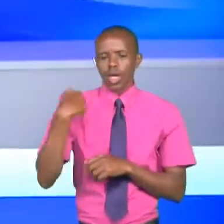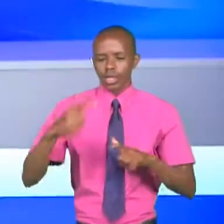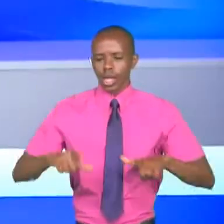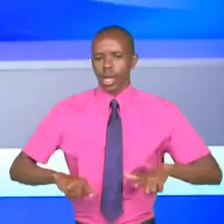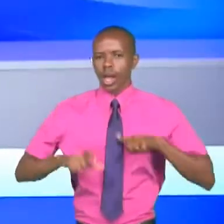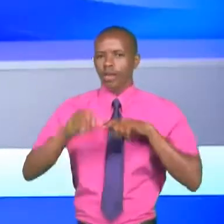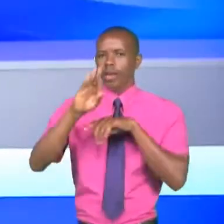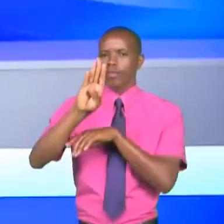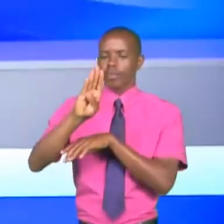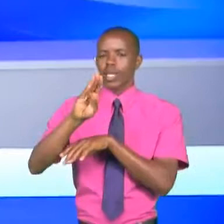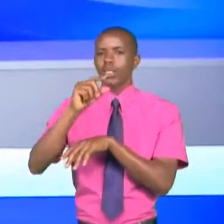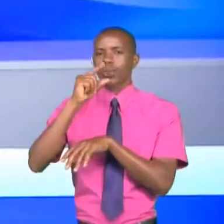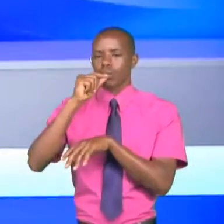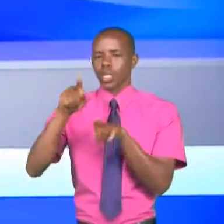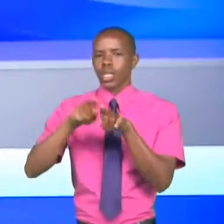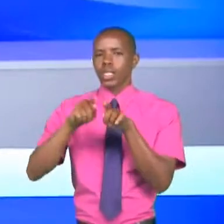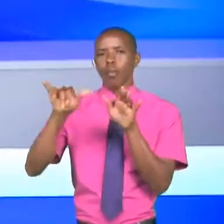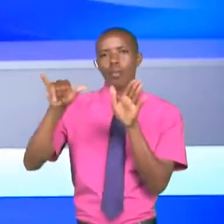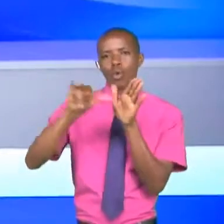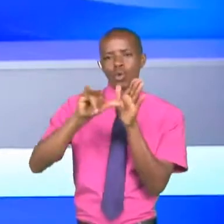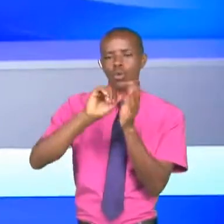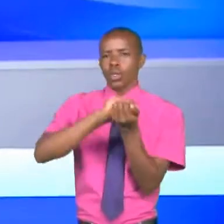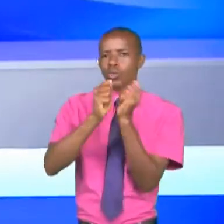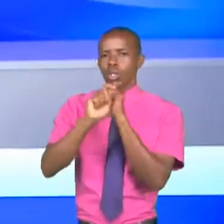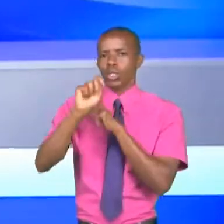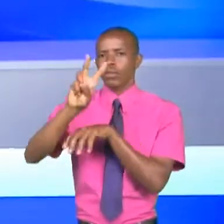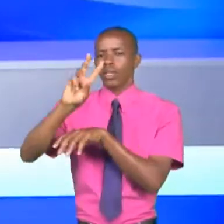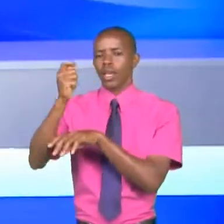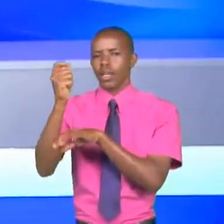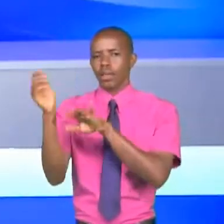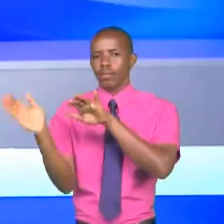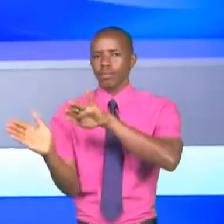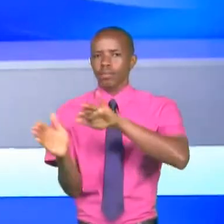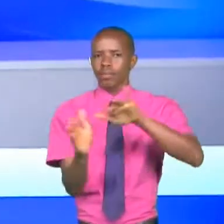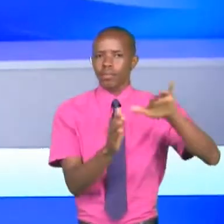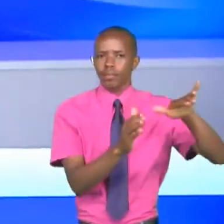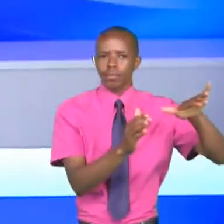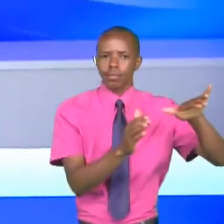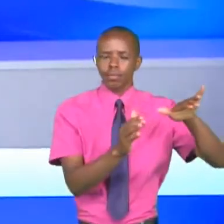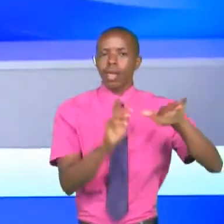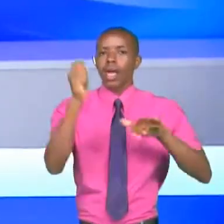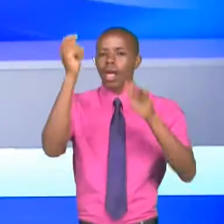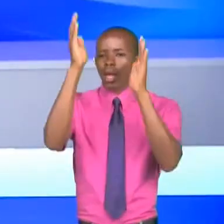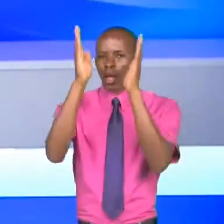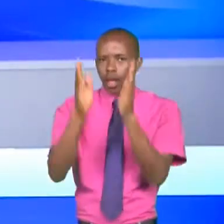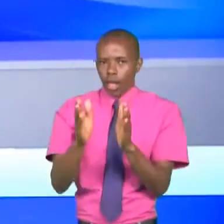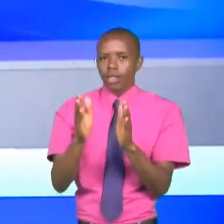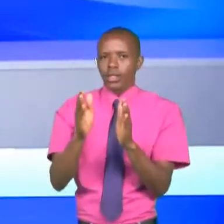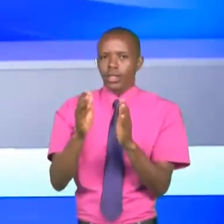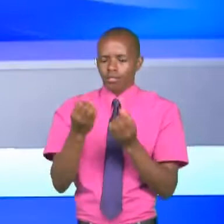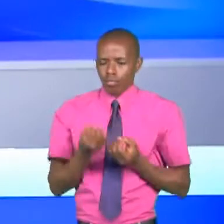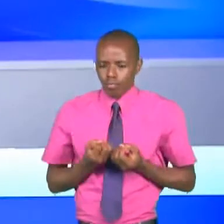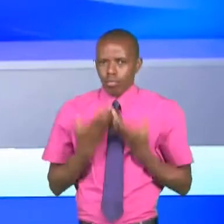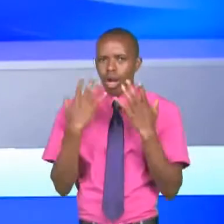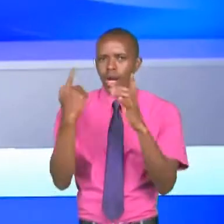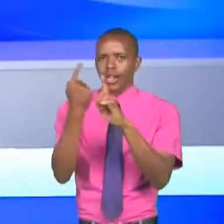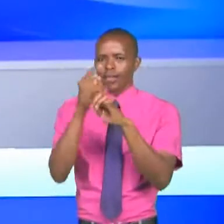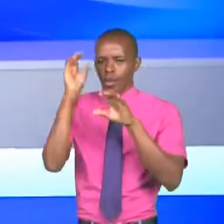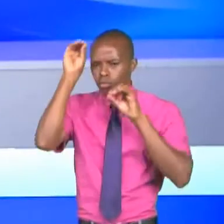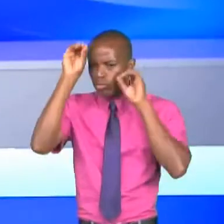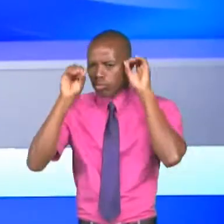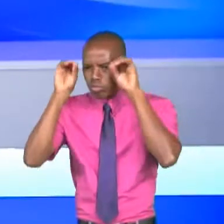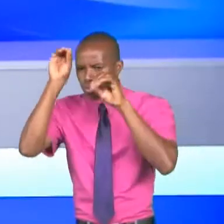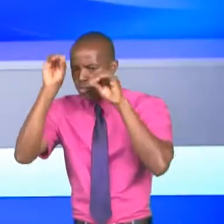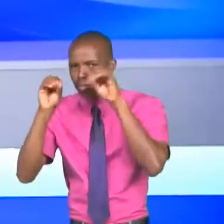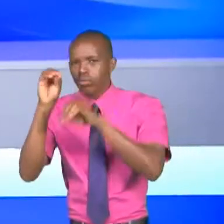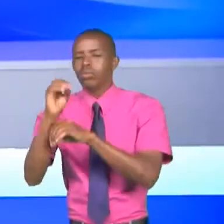Facebook, Twitter, and on YouTube as Switch TV Kenya. Now, moving on. Kenyans have expressed mixed reactions after Chief Justice